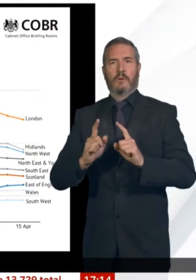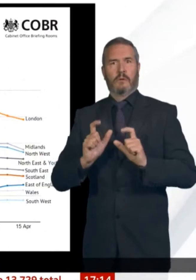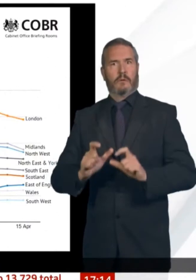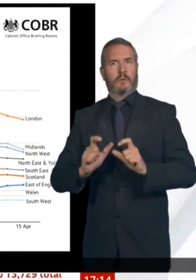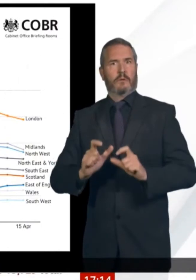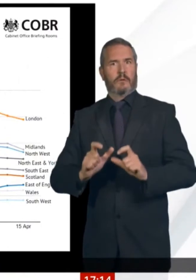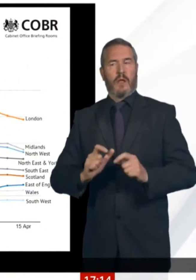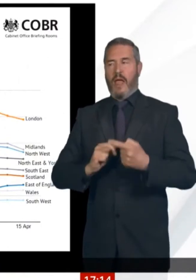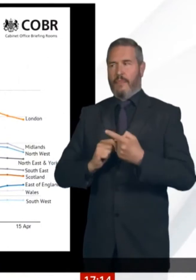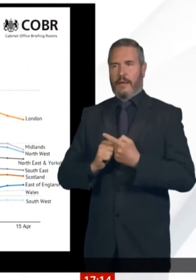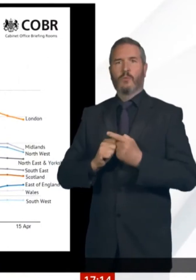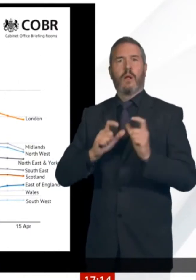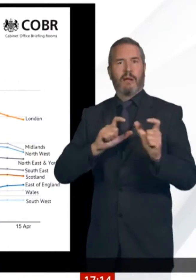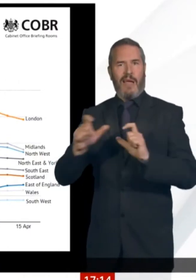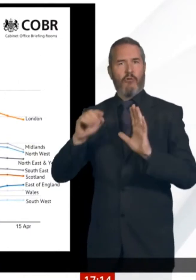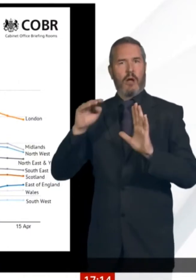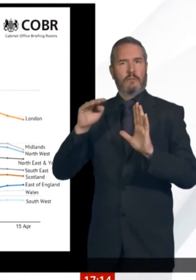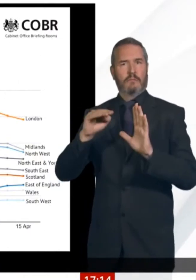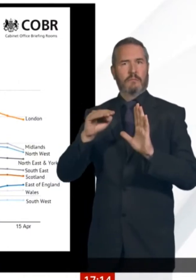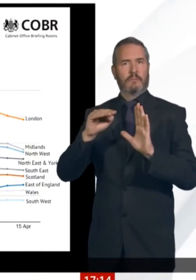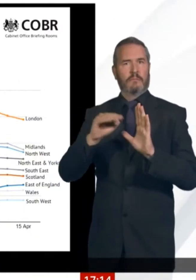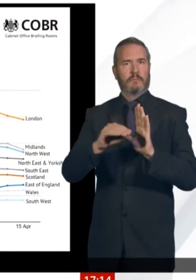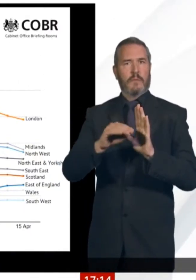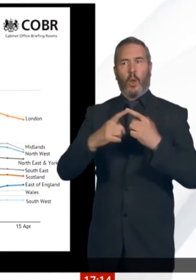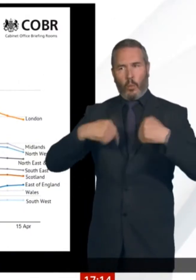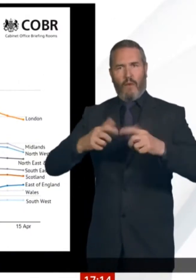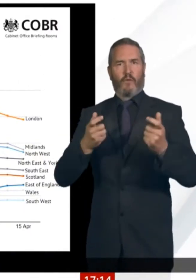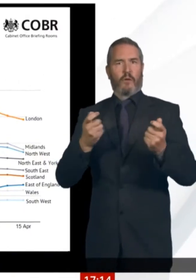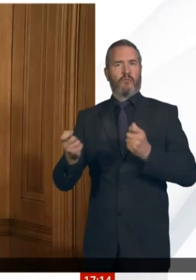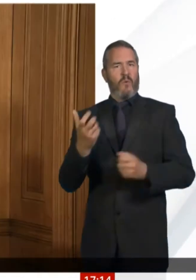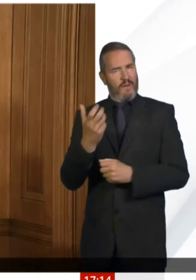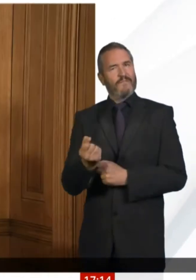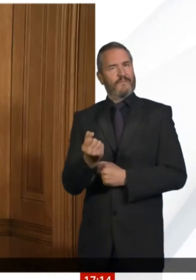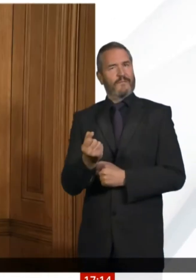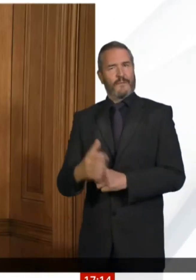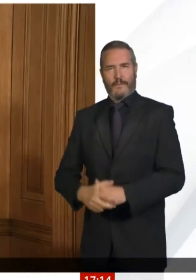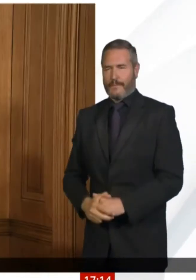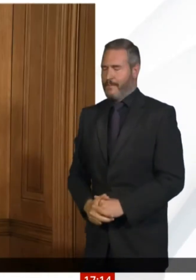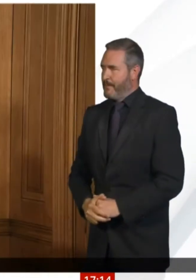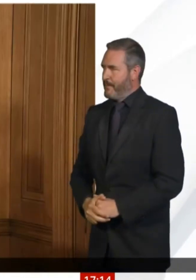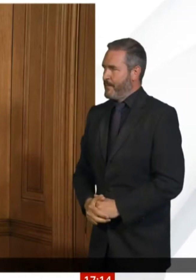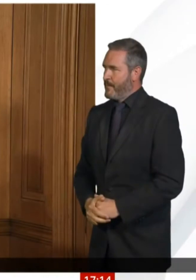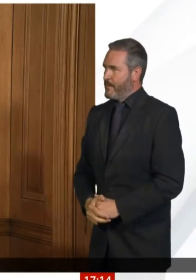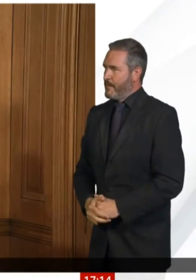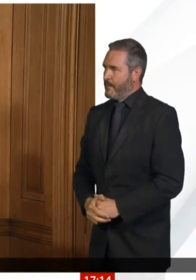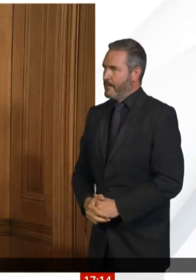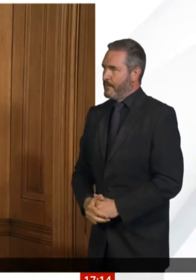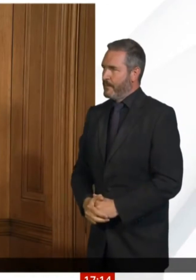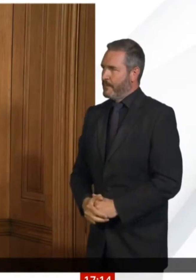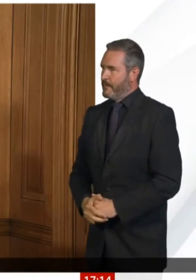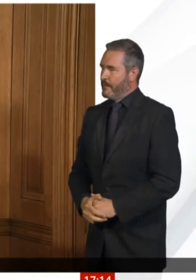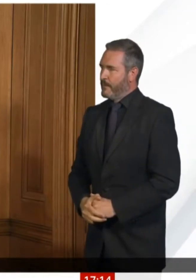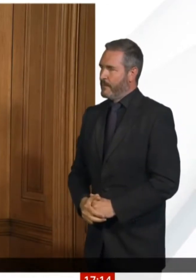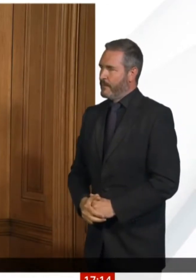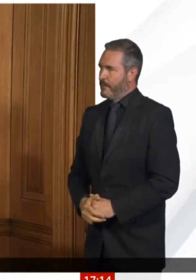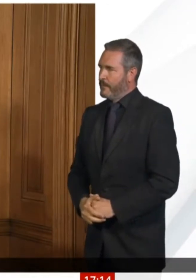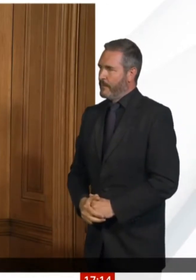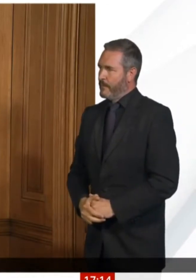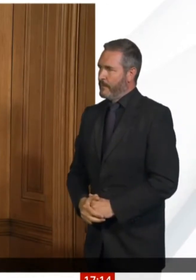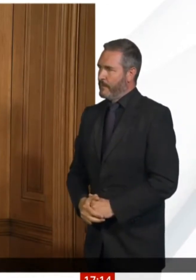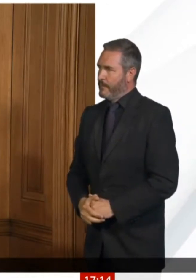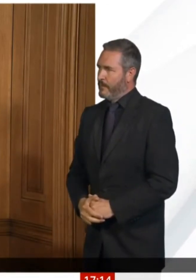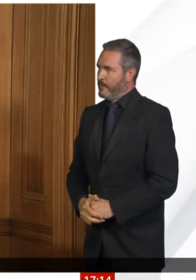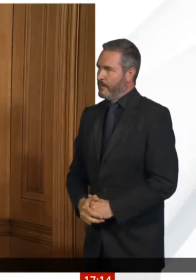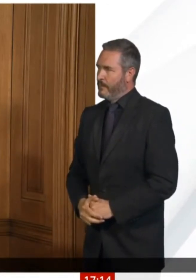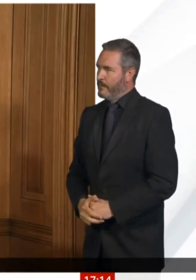to maintain this level of control and to see the epidemic begin to decrease. Final slide, please.